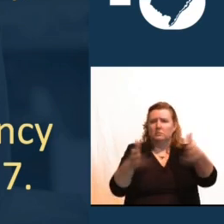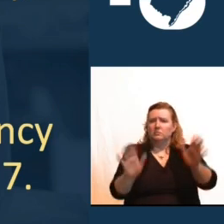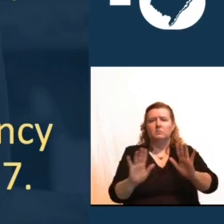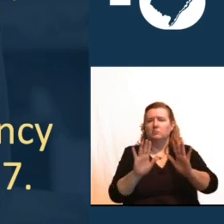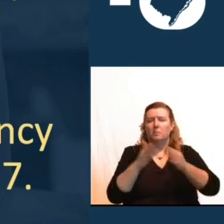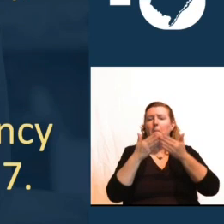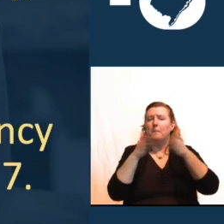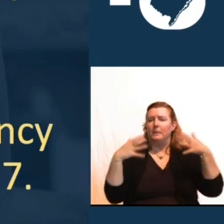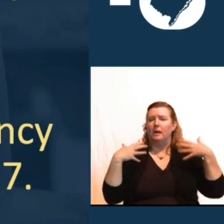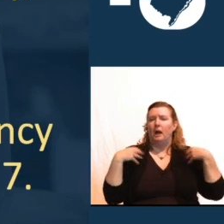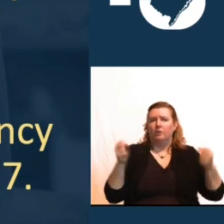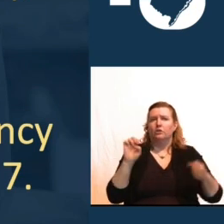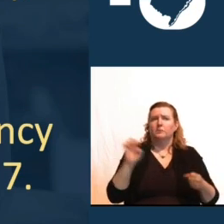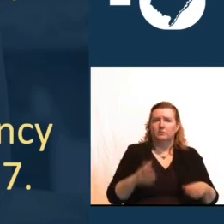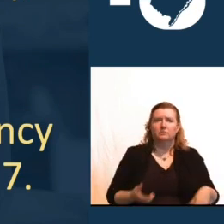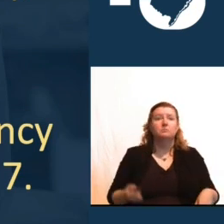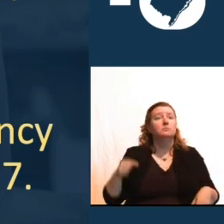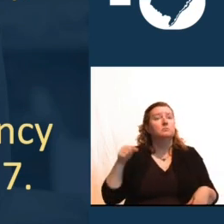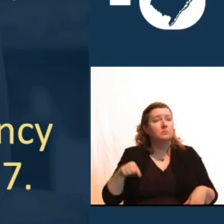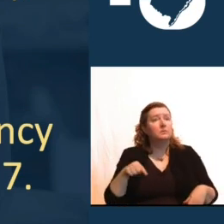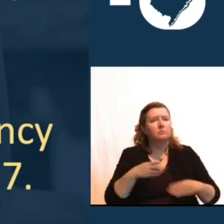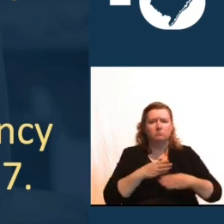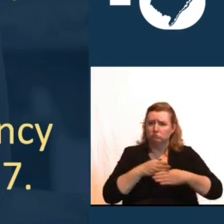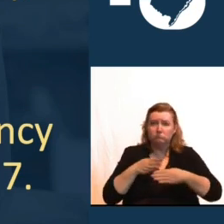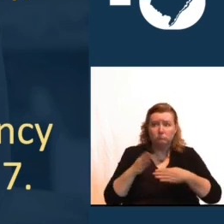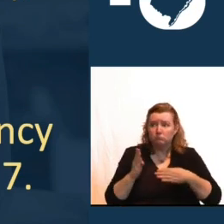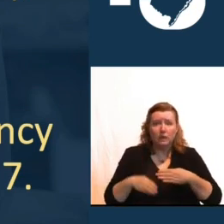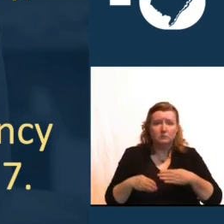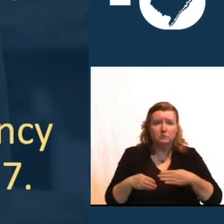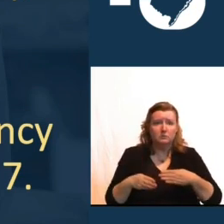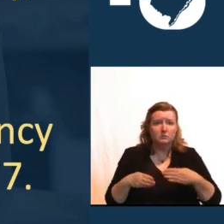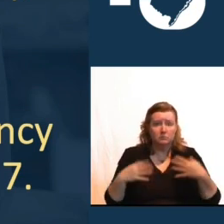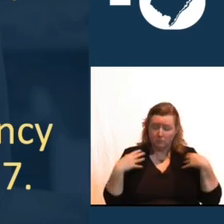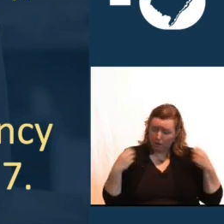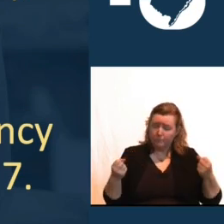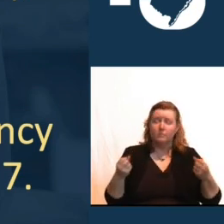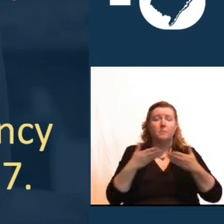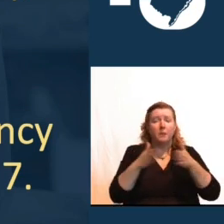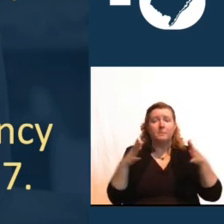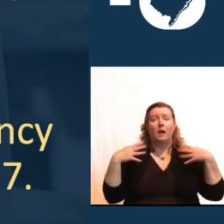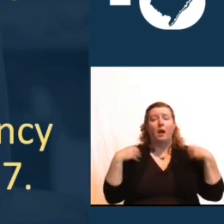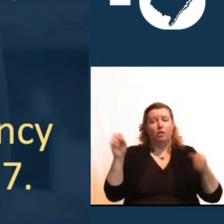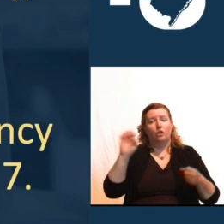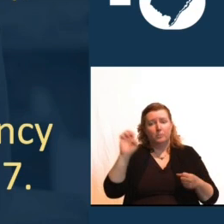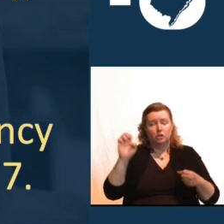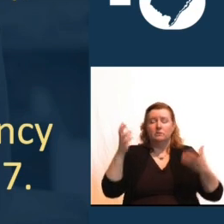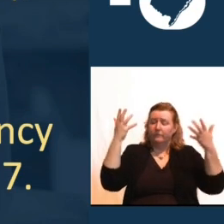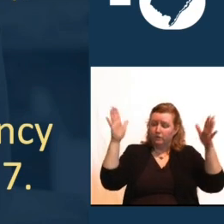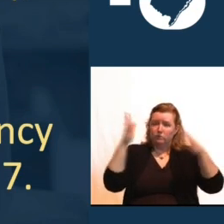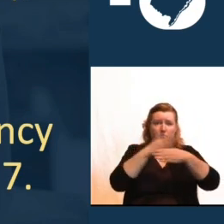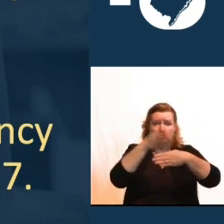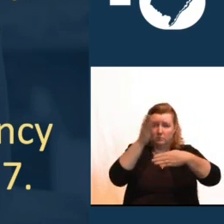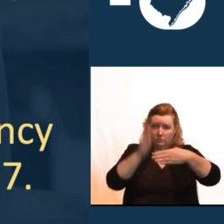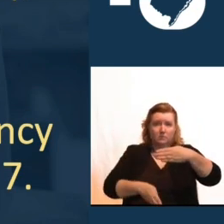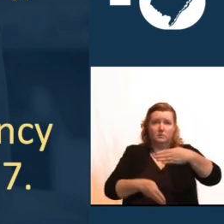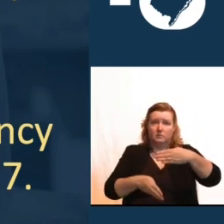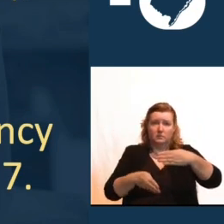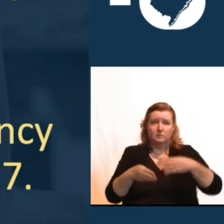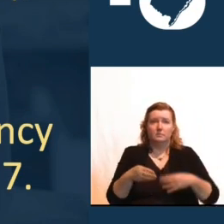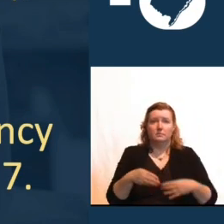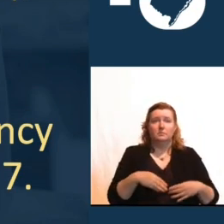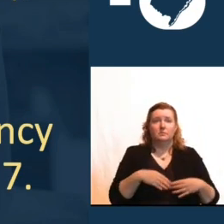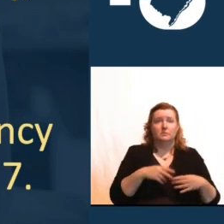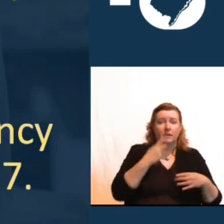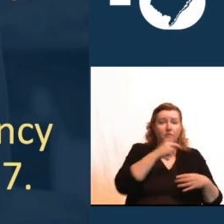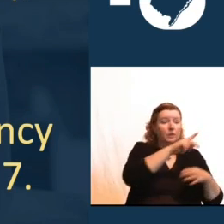coronavirus as we make the transition from pandemic to endemic. Because we are committed to continuing our efforts